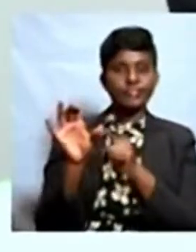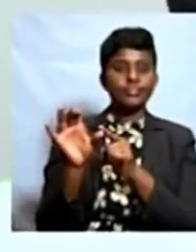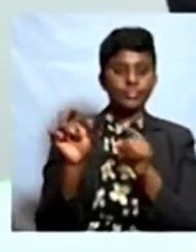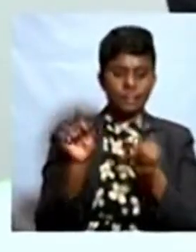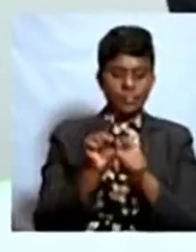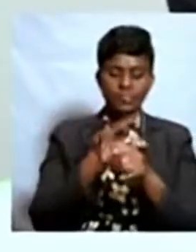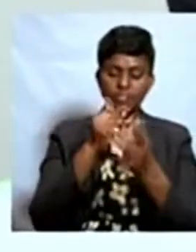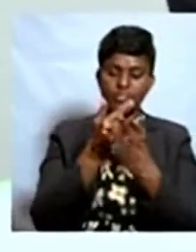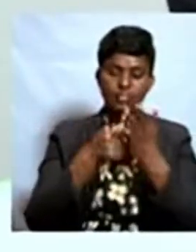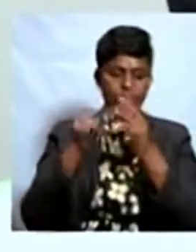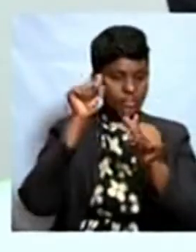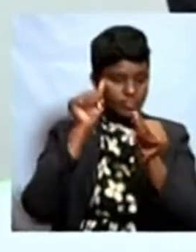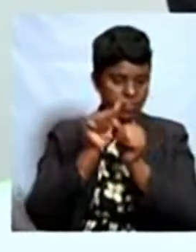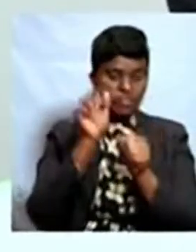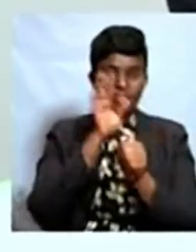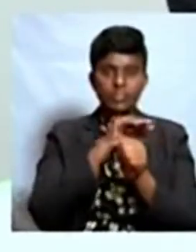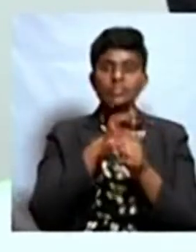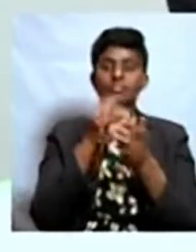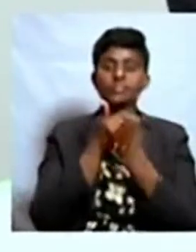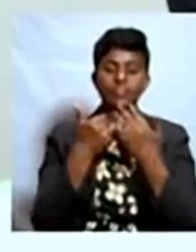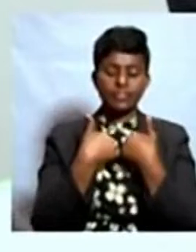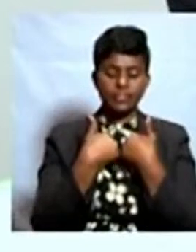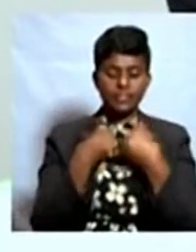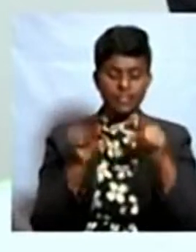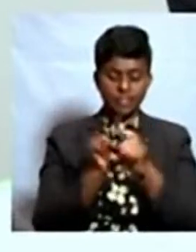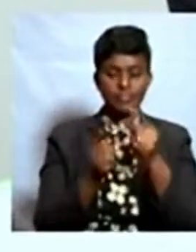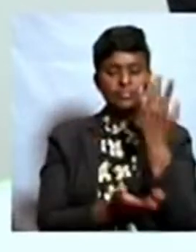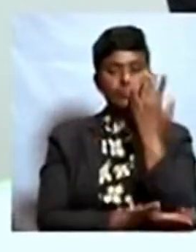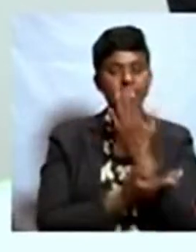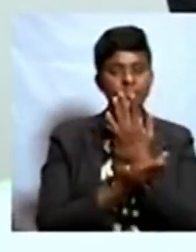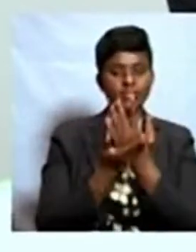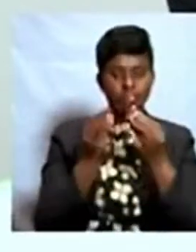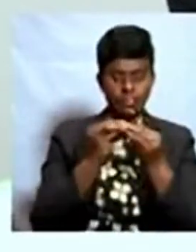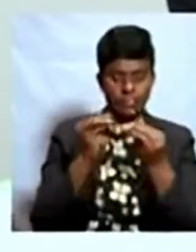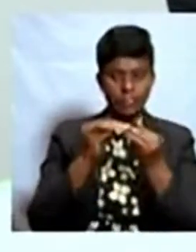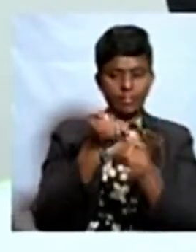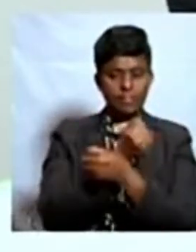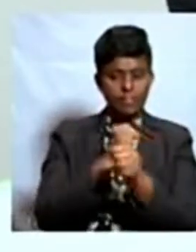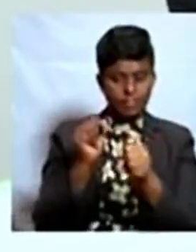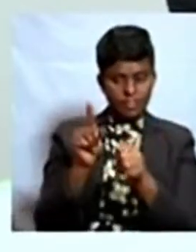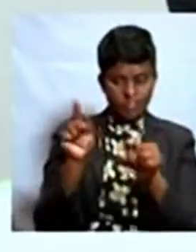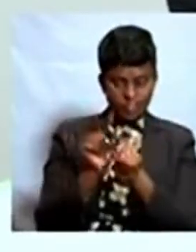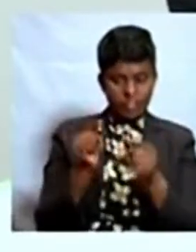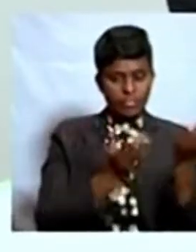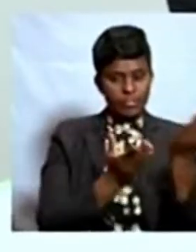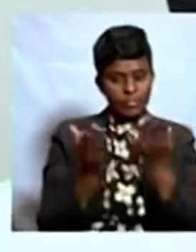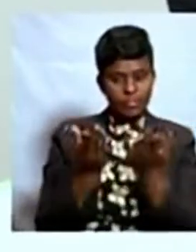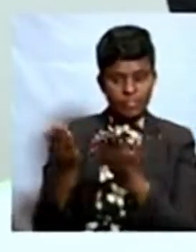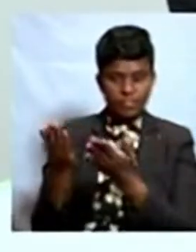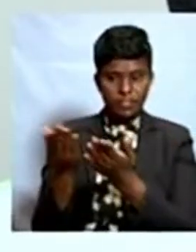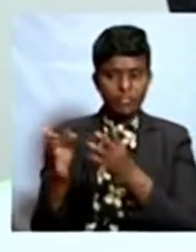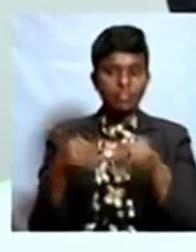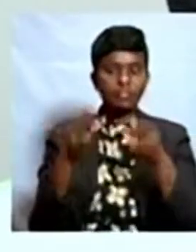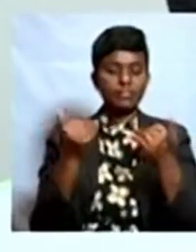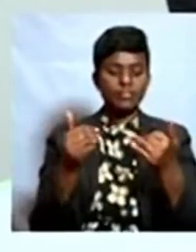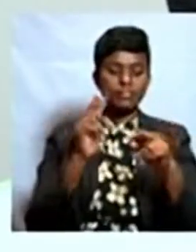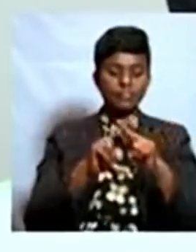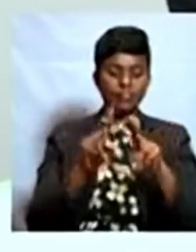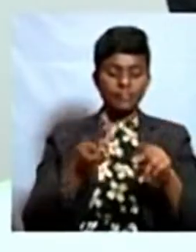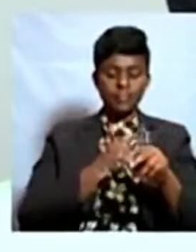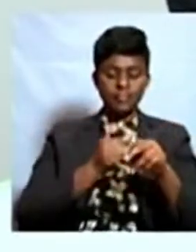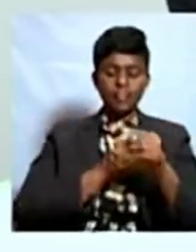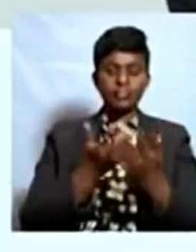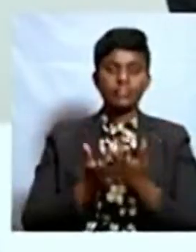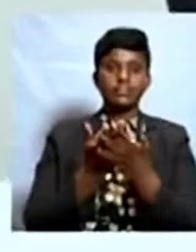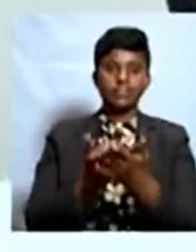and consensus was reached in order to enhance safety and service provision. Chair, I wish to